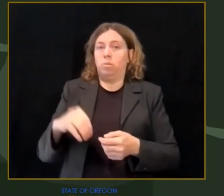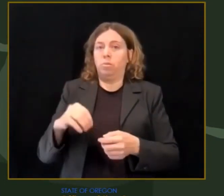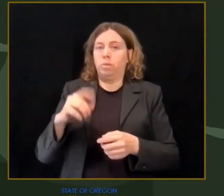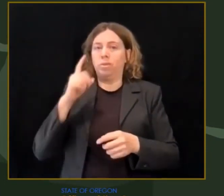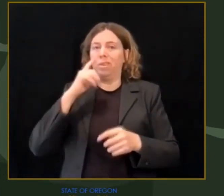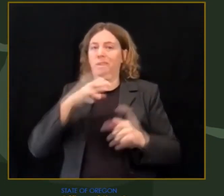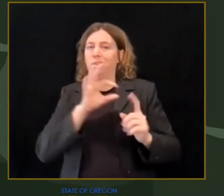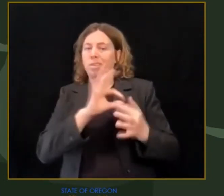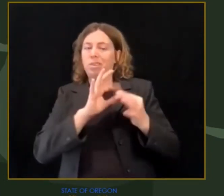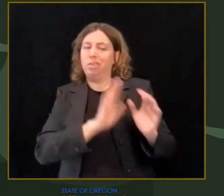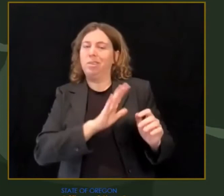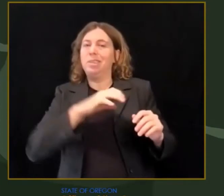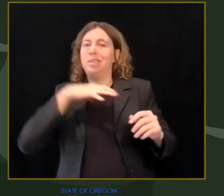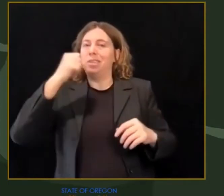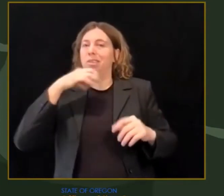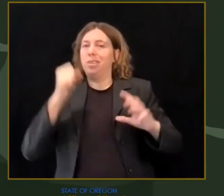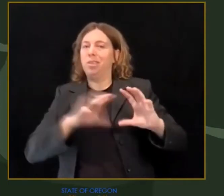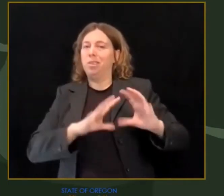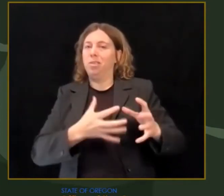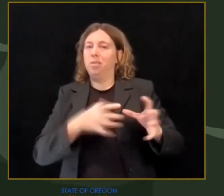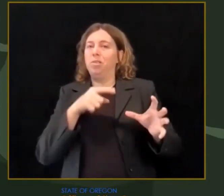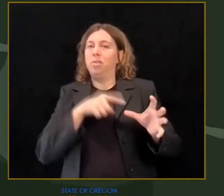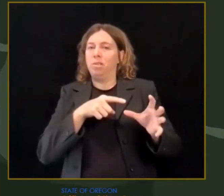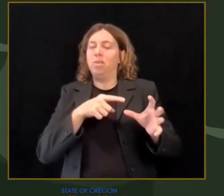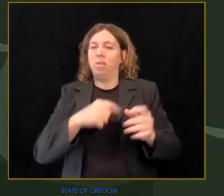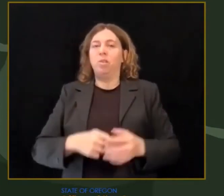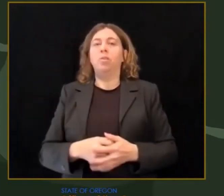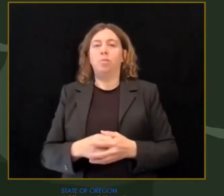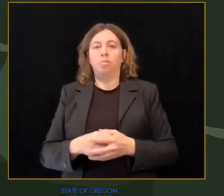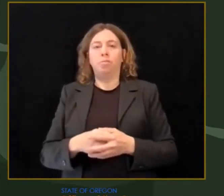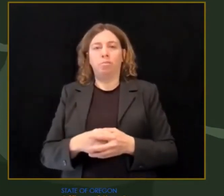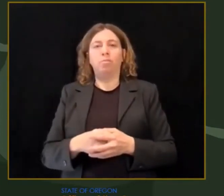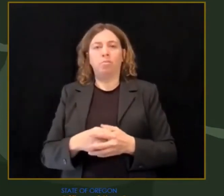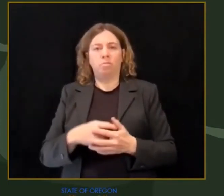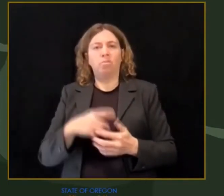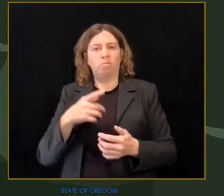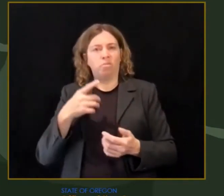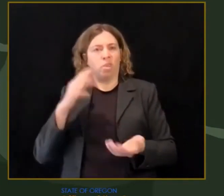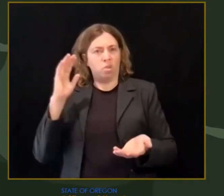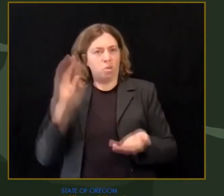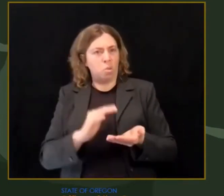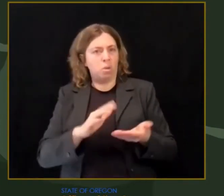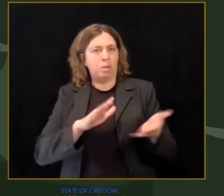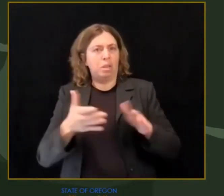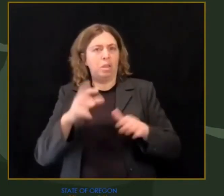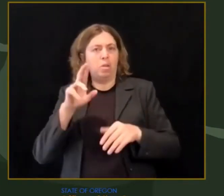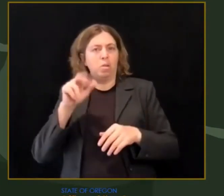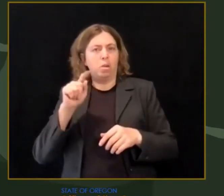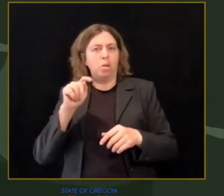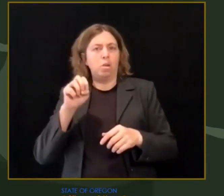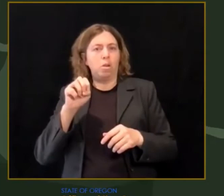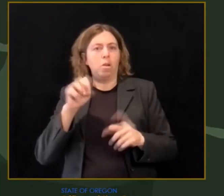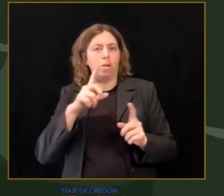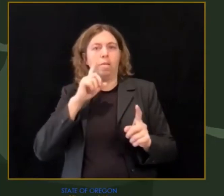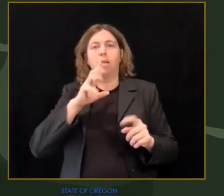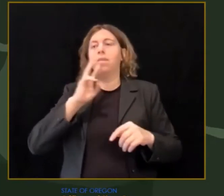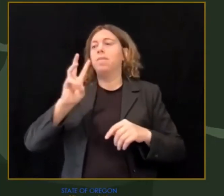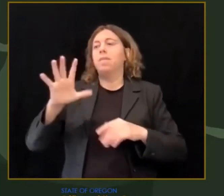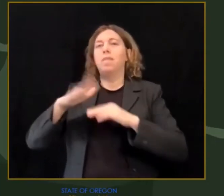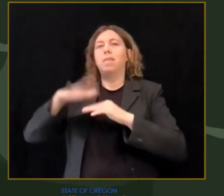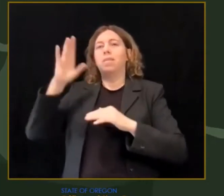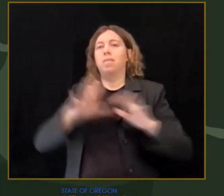rate among people 65 and older. Just this past week, we completed first